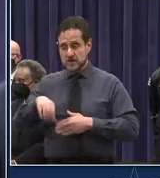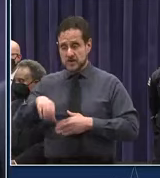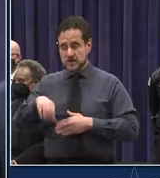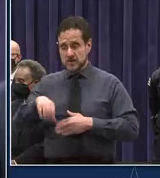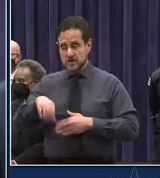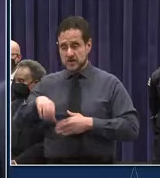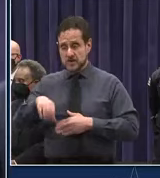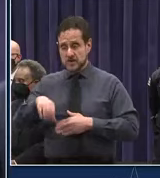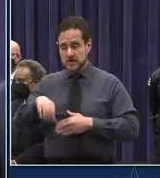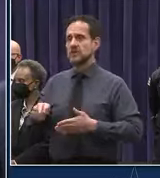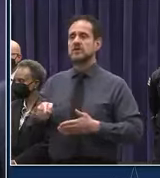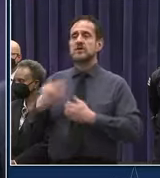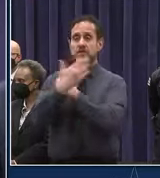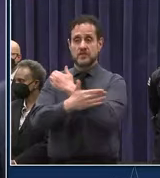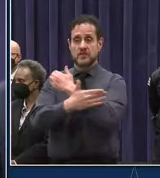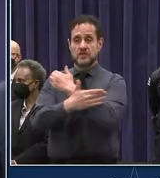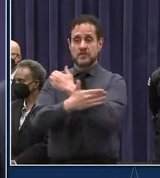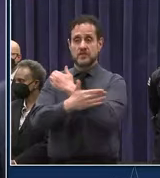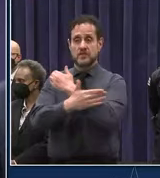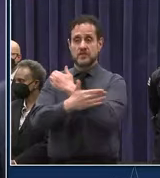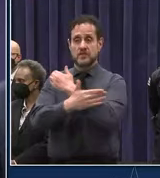As a nation, we failed Melissa.